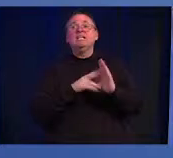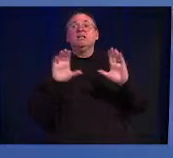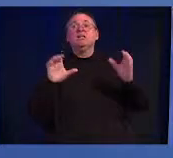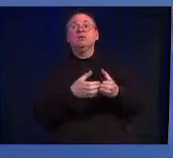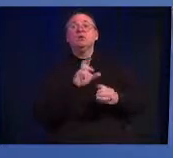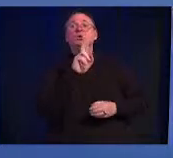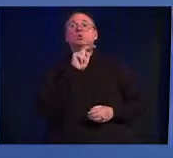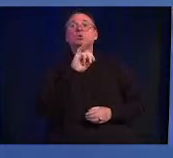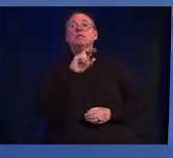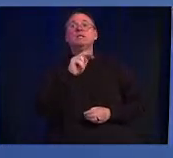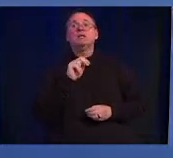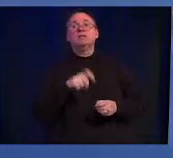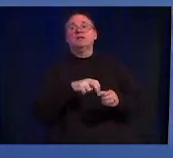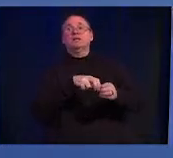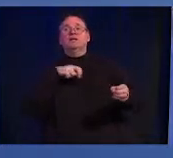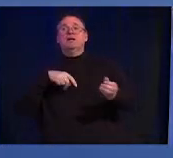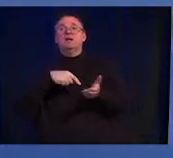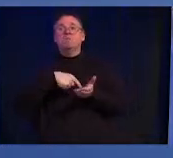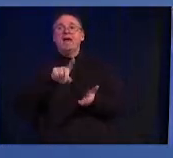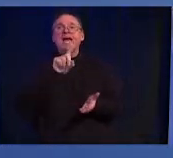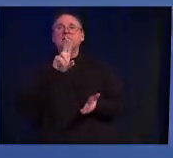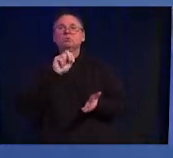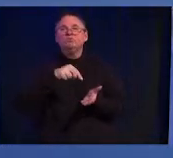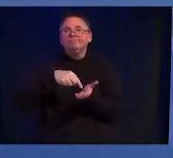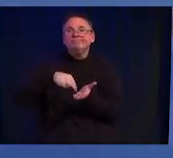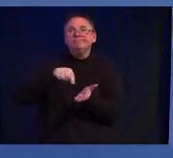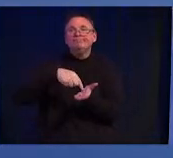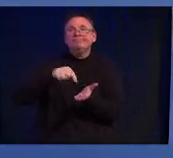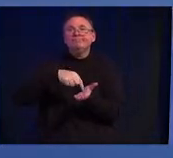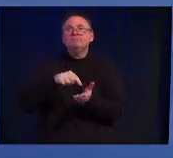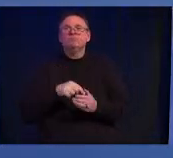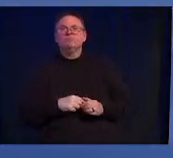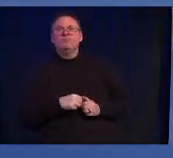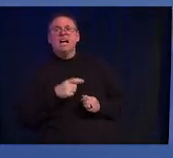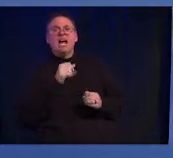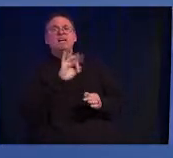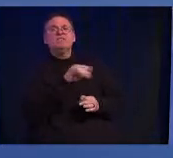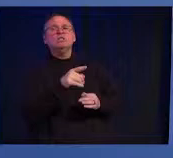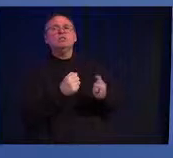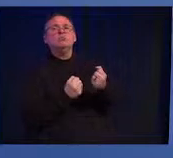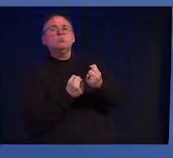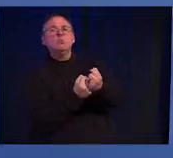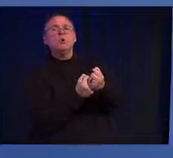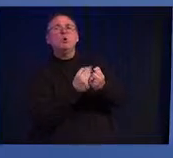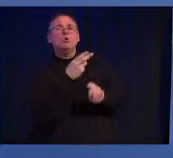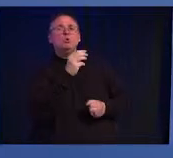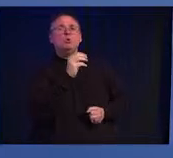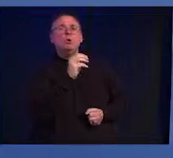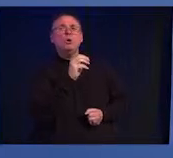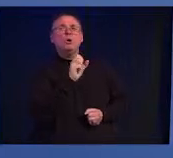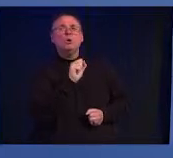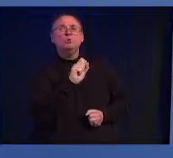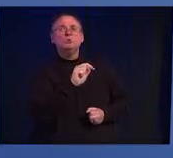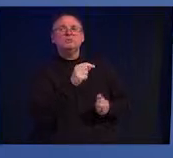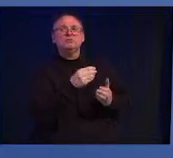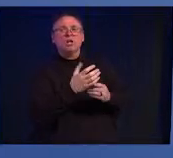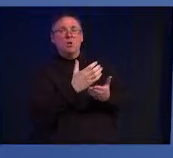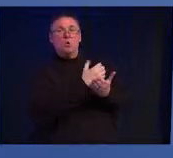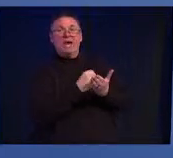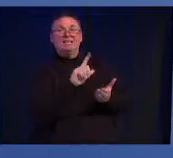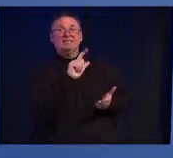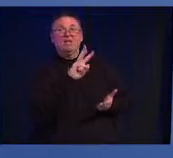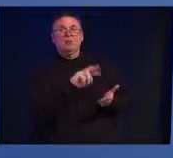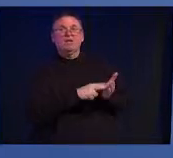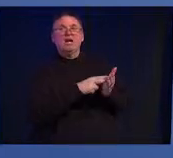opt out of paying union dues, and whether you support or oppose prevailing wage laws that require contractors to pay